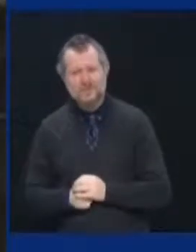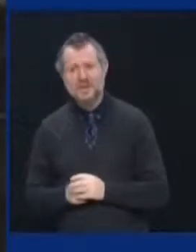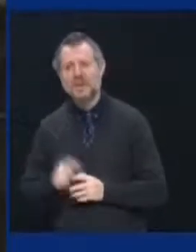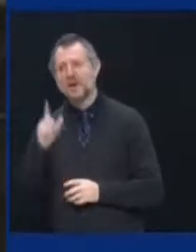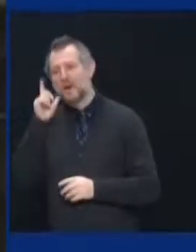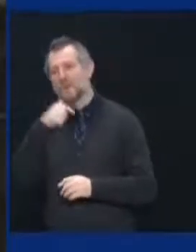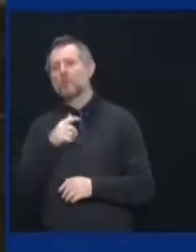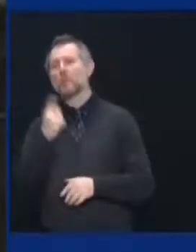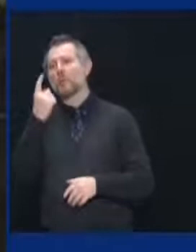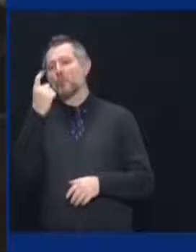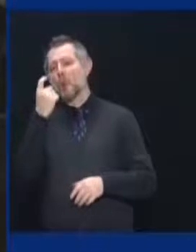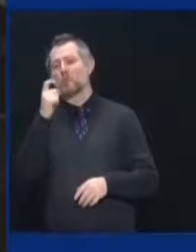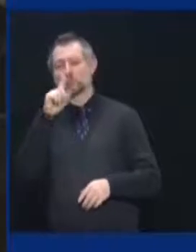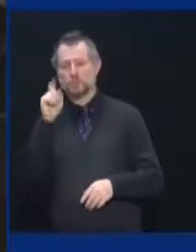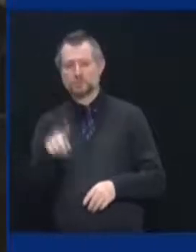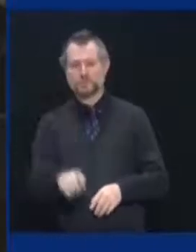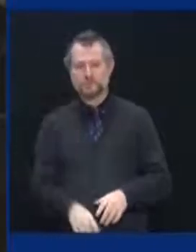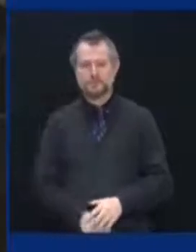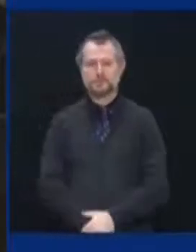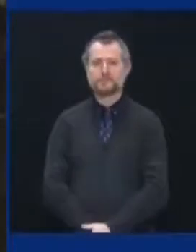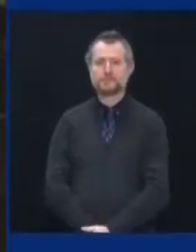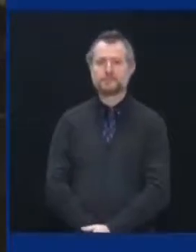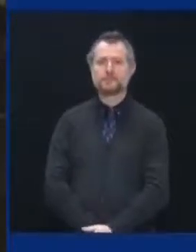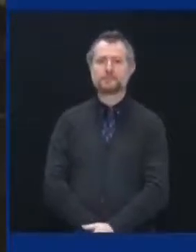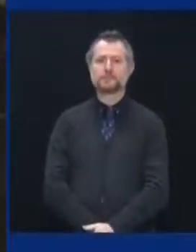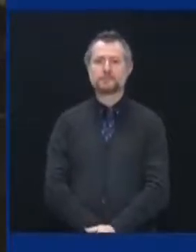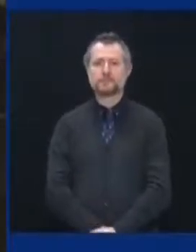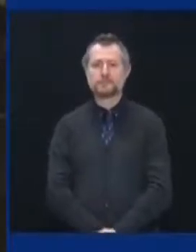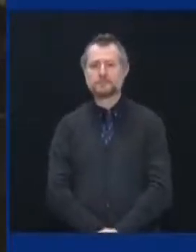Operator, let's take one more question.